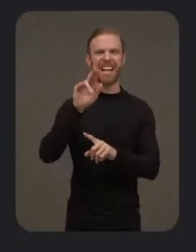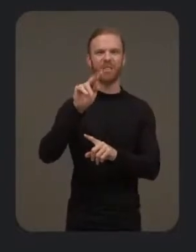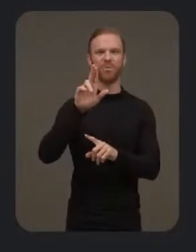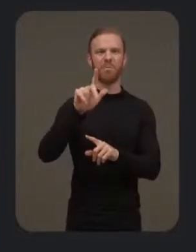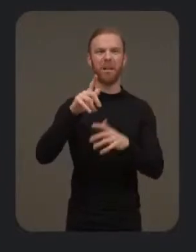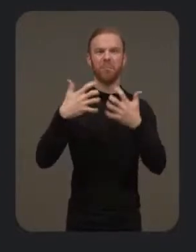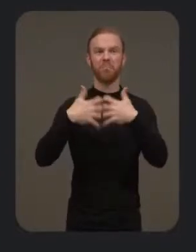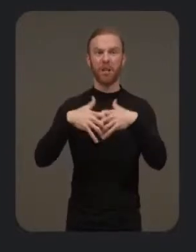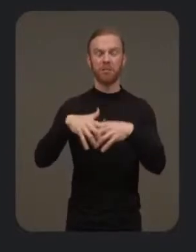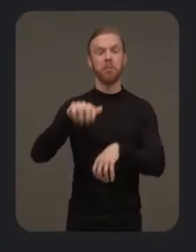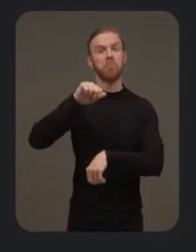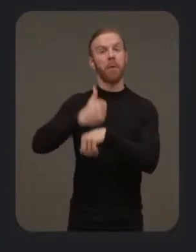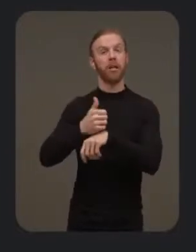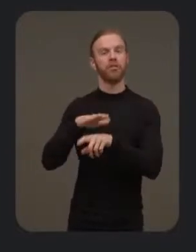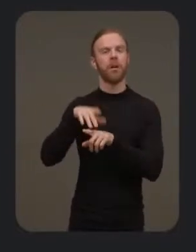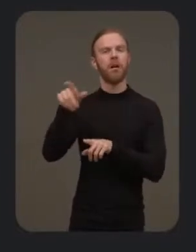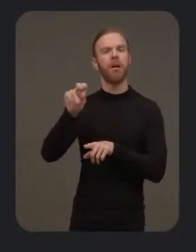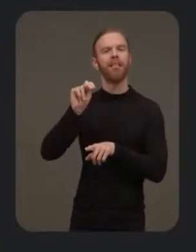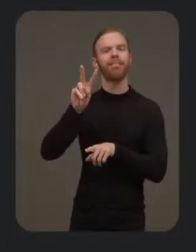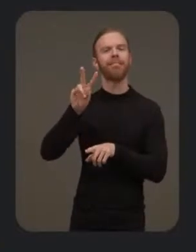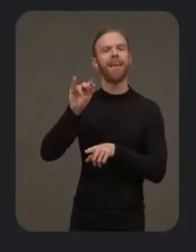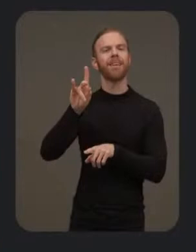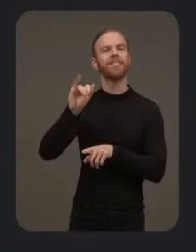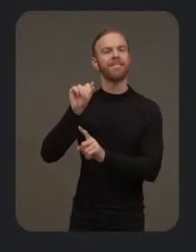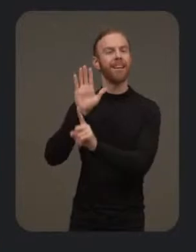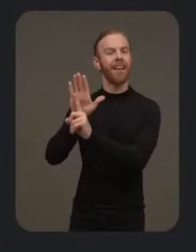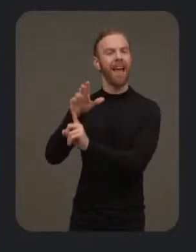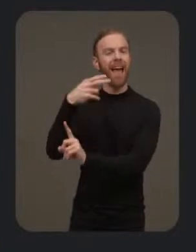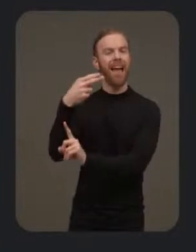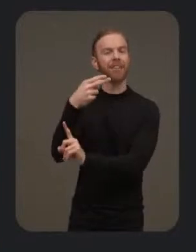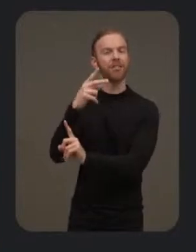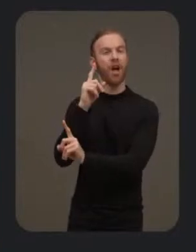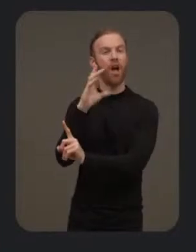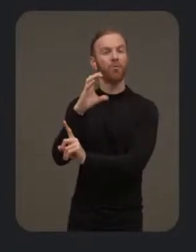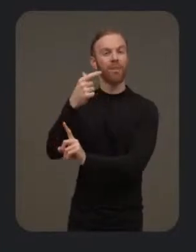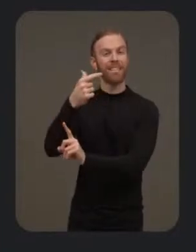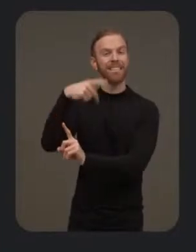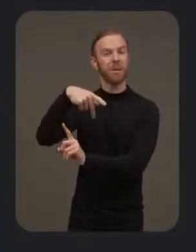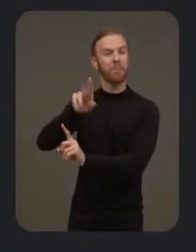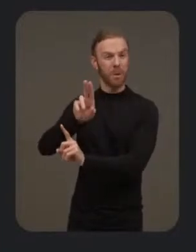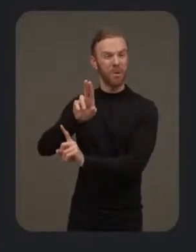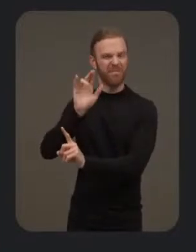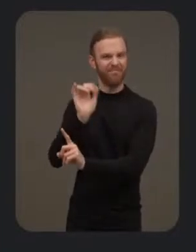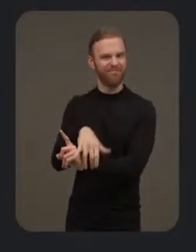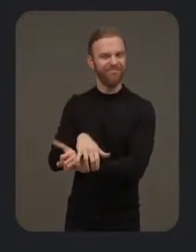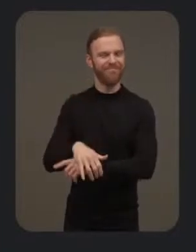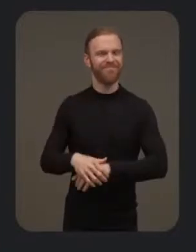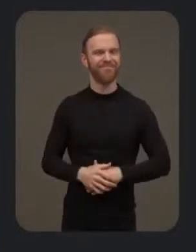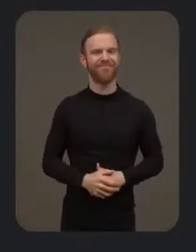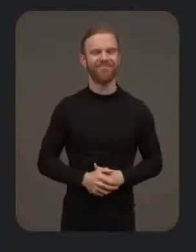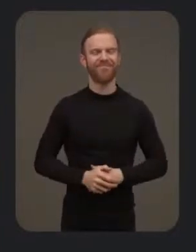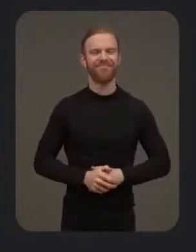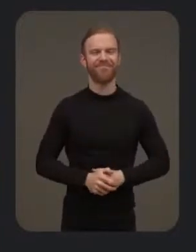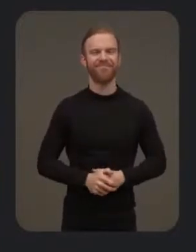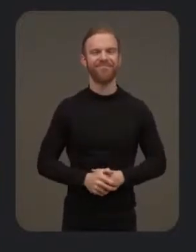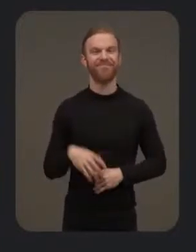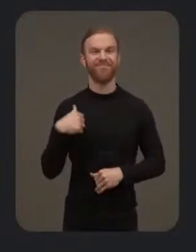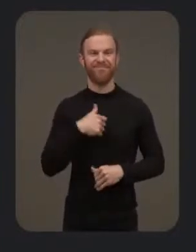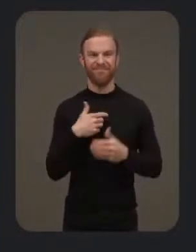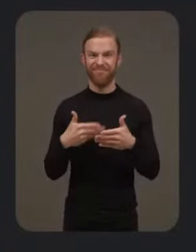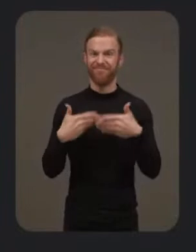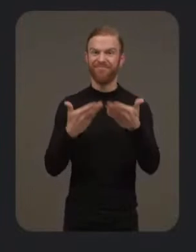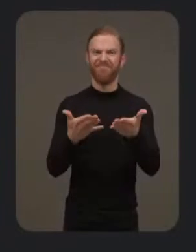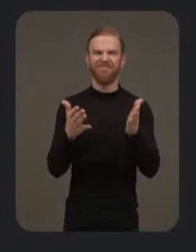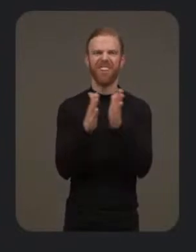machines, based on NVIDIA's latest H100 GPUs. We provide